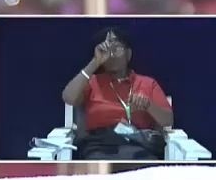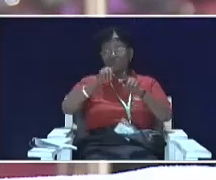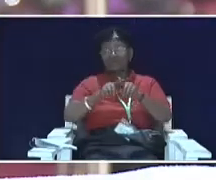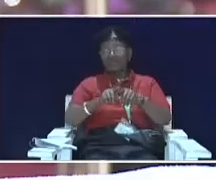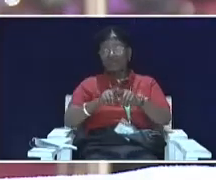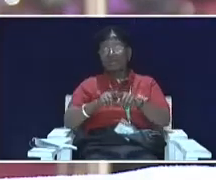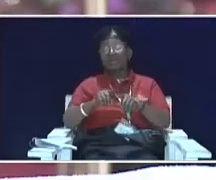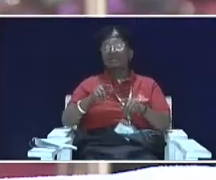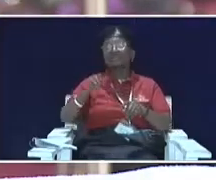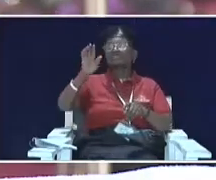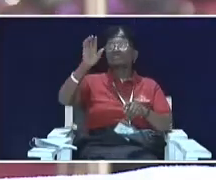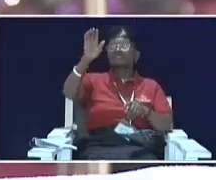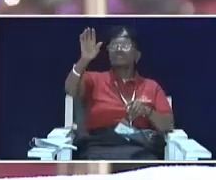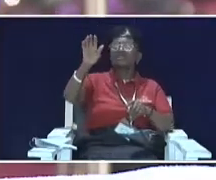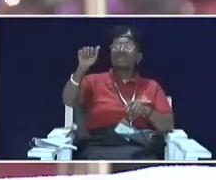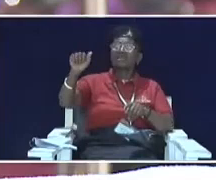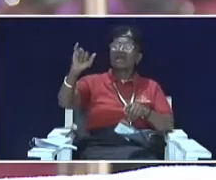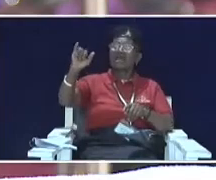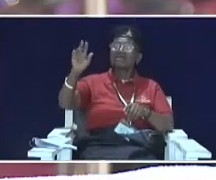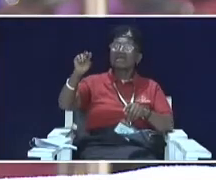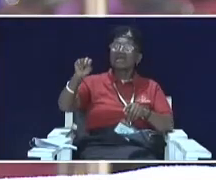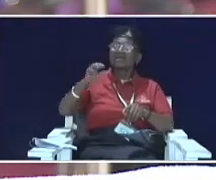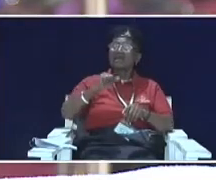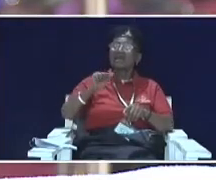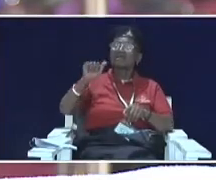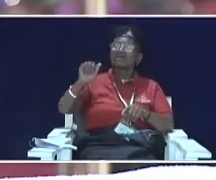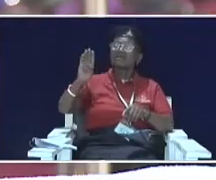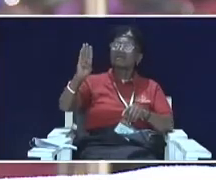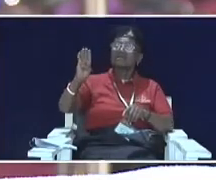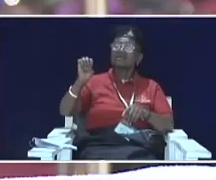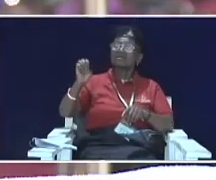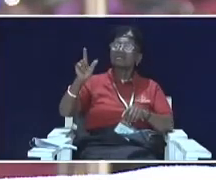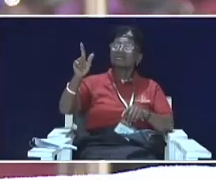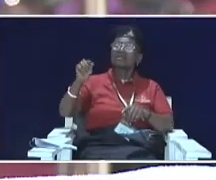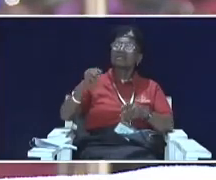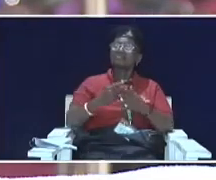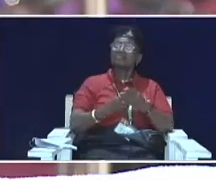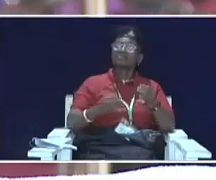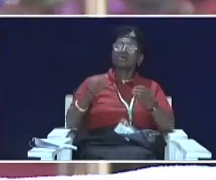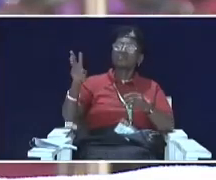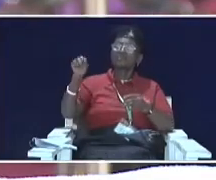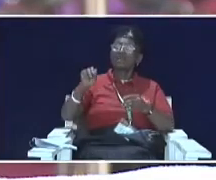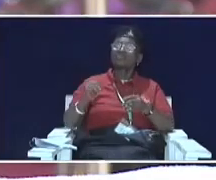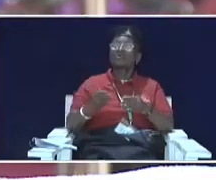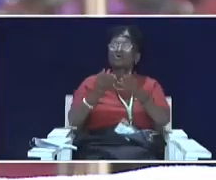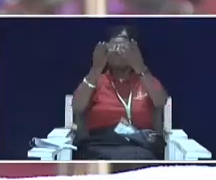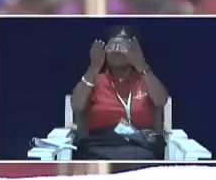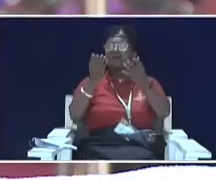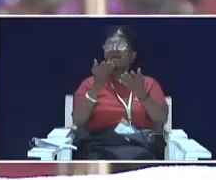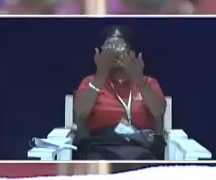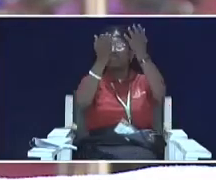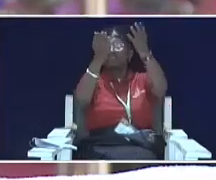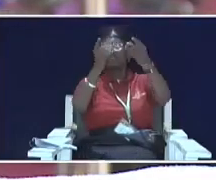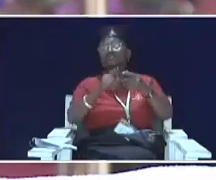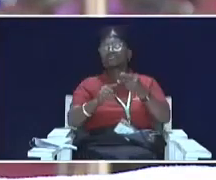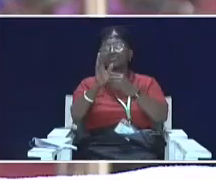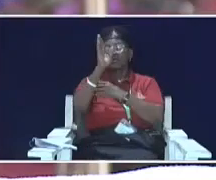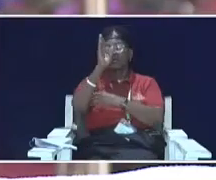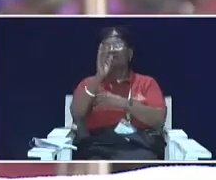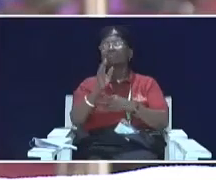Abel, both of them offered offerings to God. God accepted one and rejected the